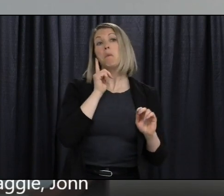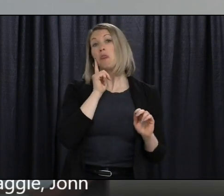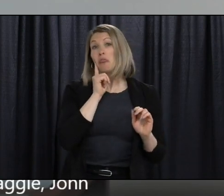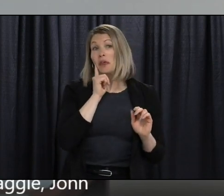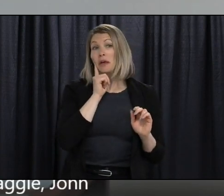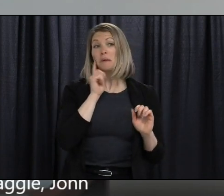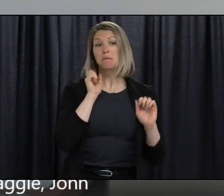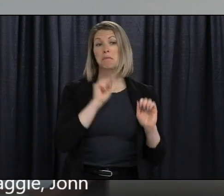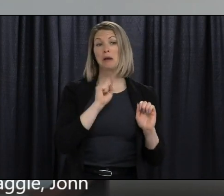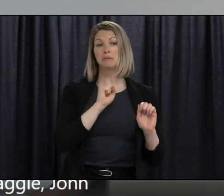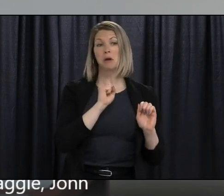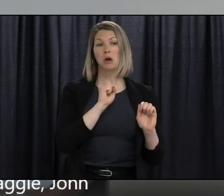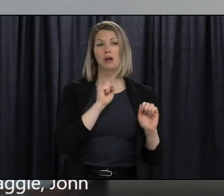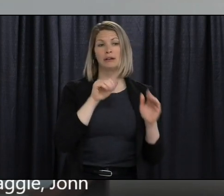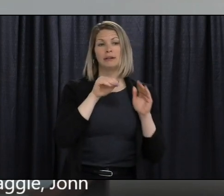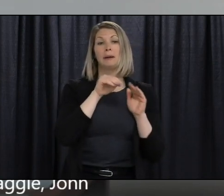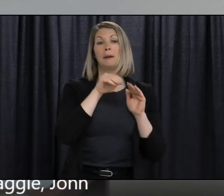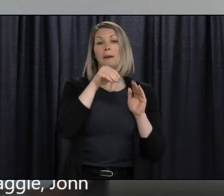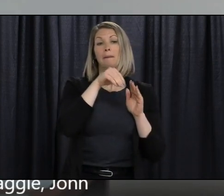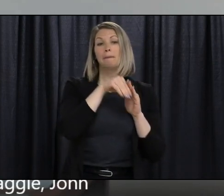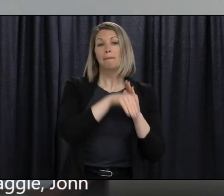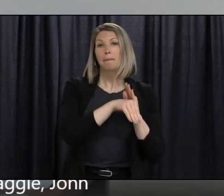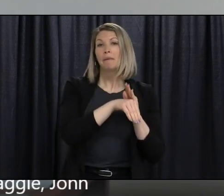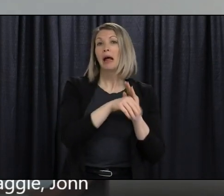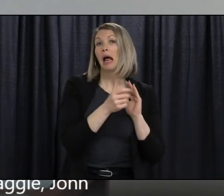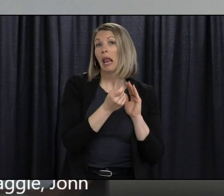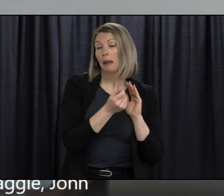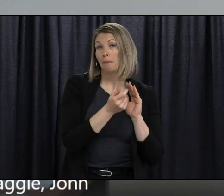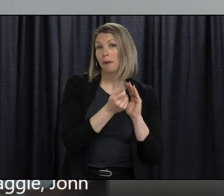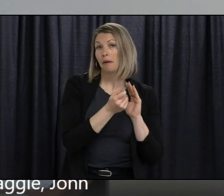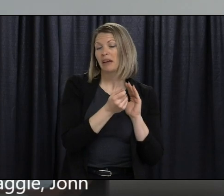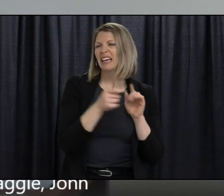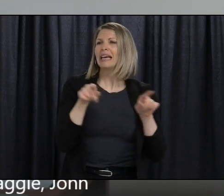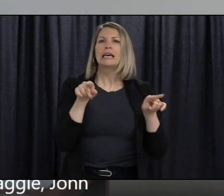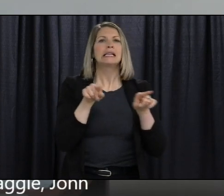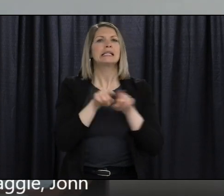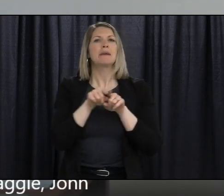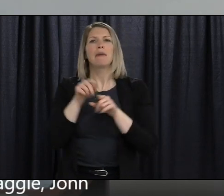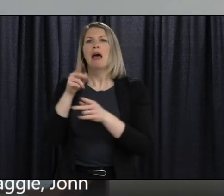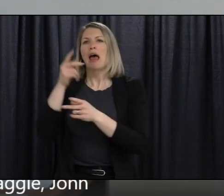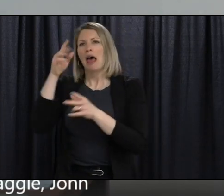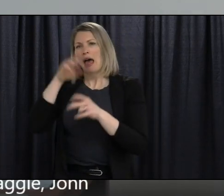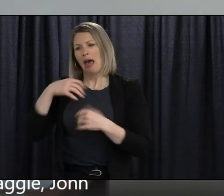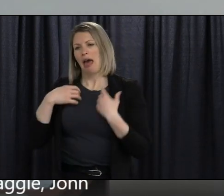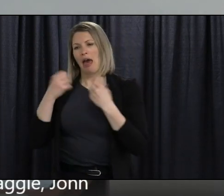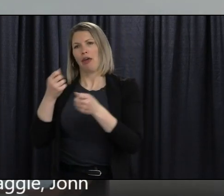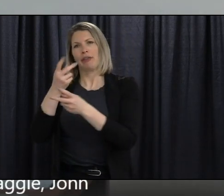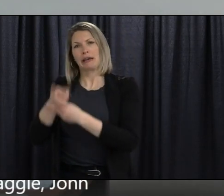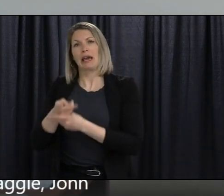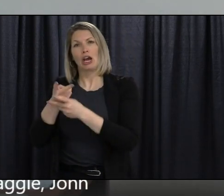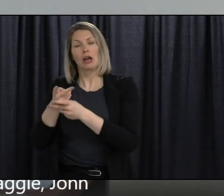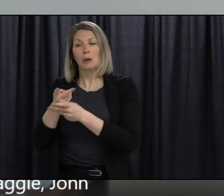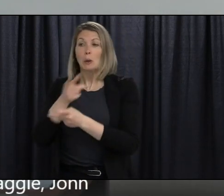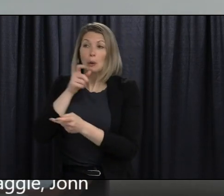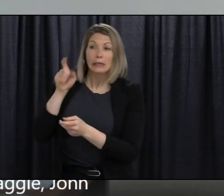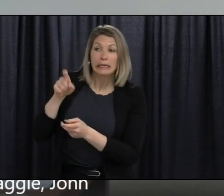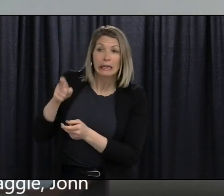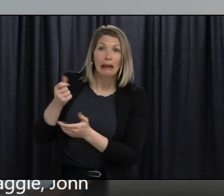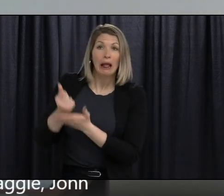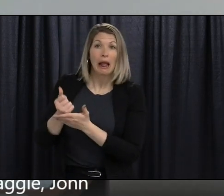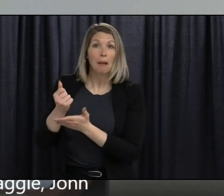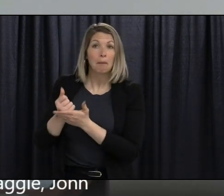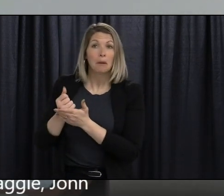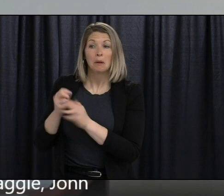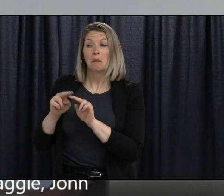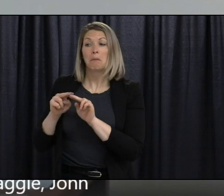face-to-face services, pretty much in line with what you've seen across healthcare in general. We have canvassed our community support groups,